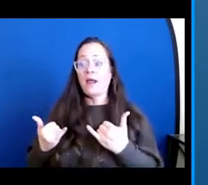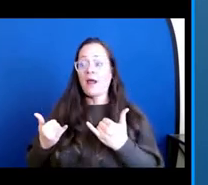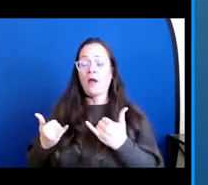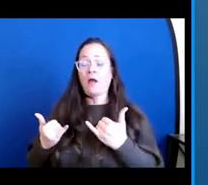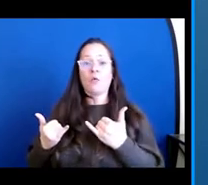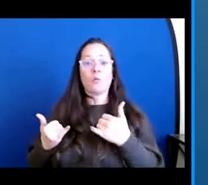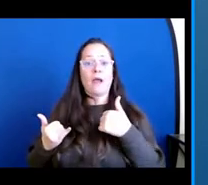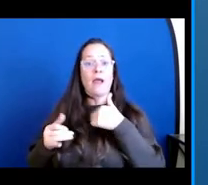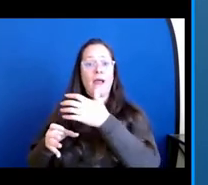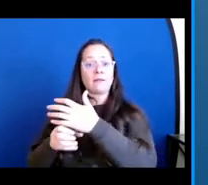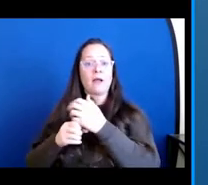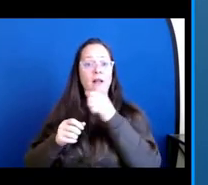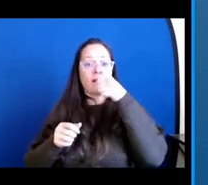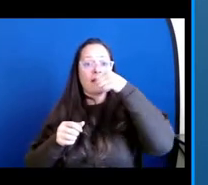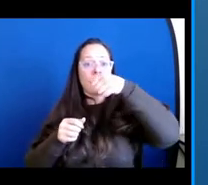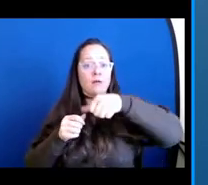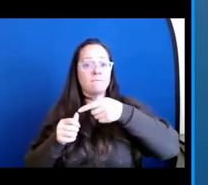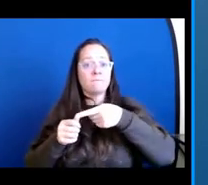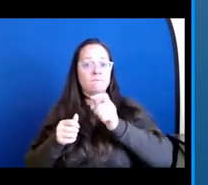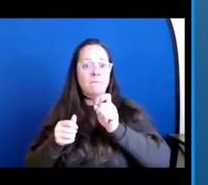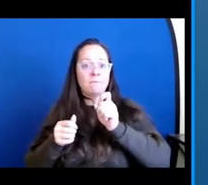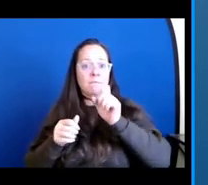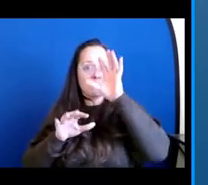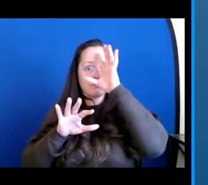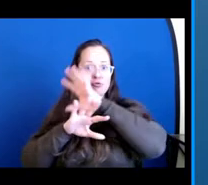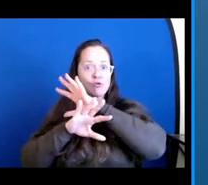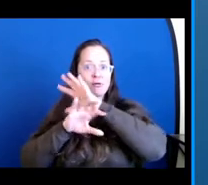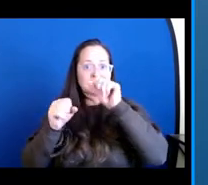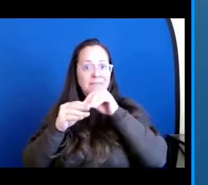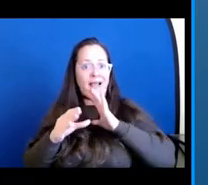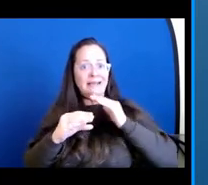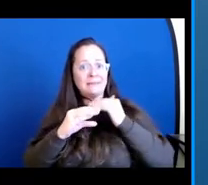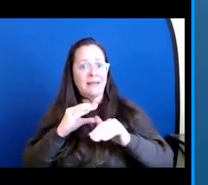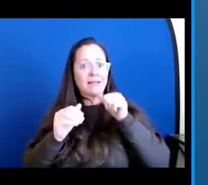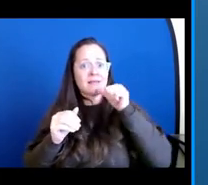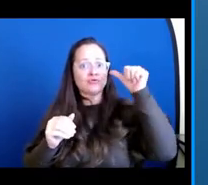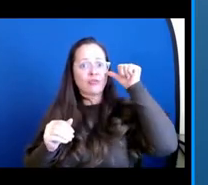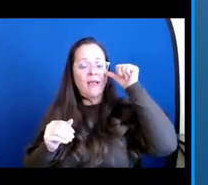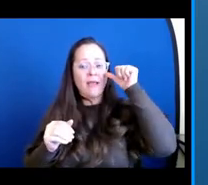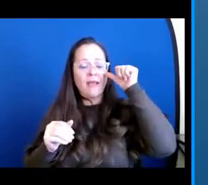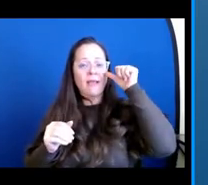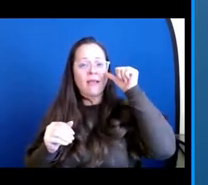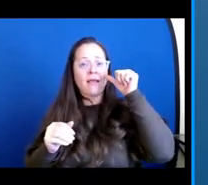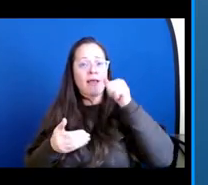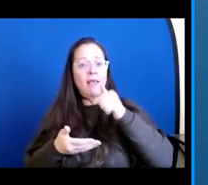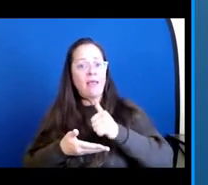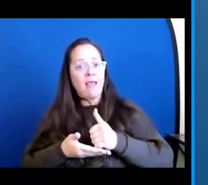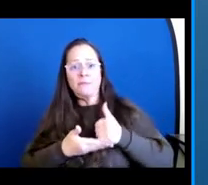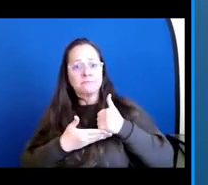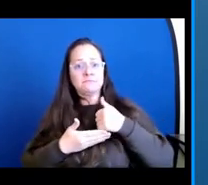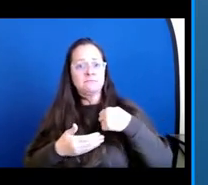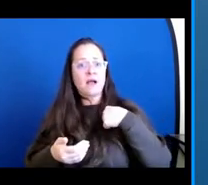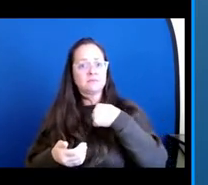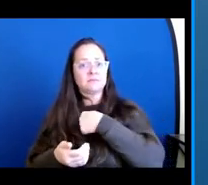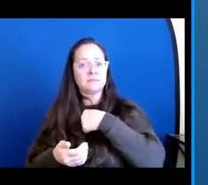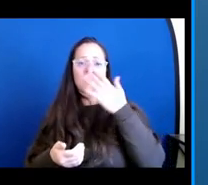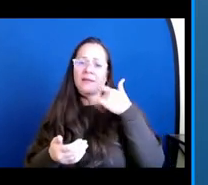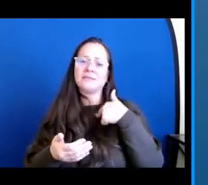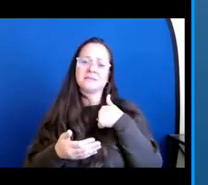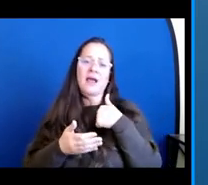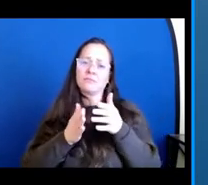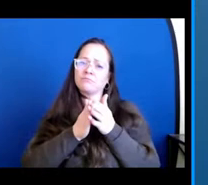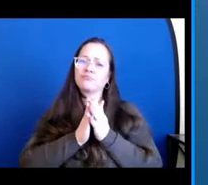from the president in email yesterday actually helping us because I prayed for help in